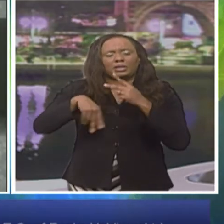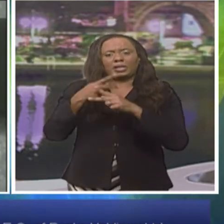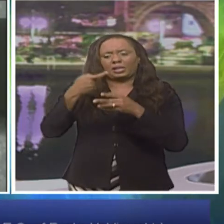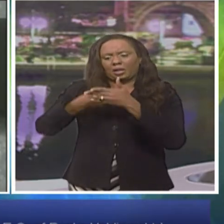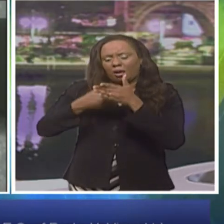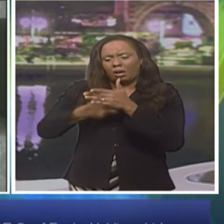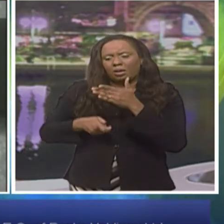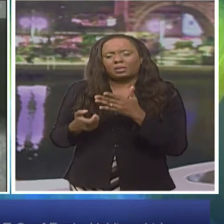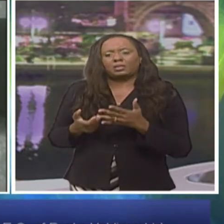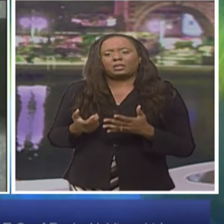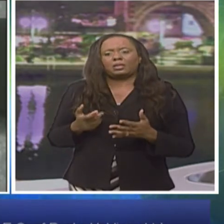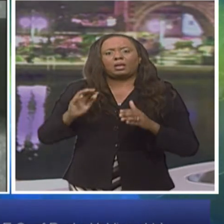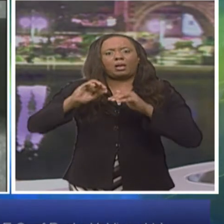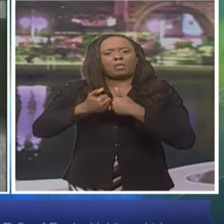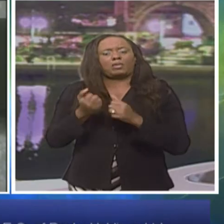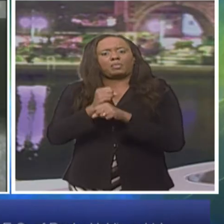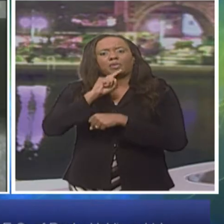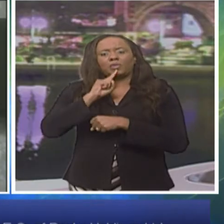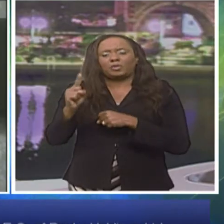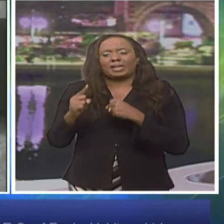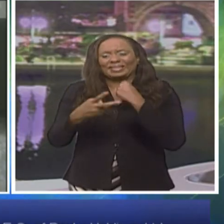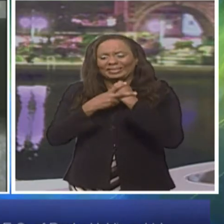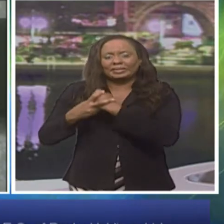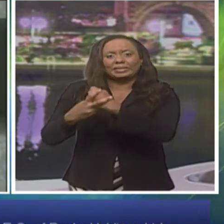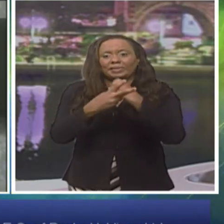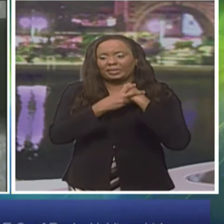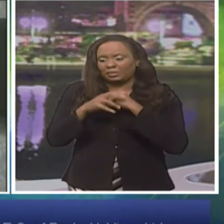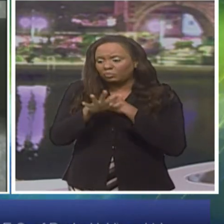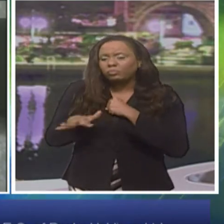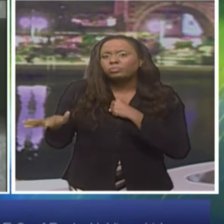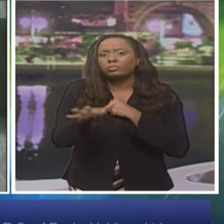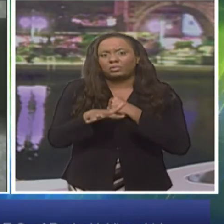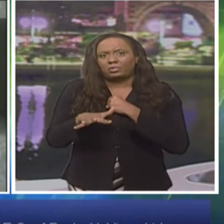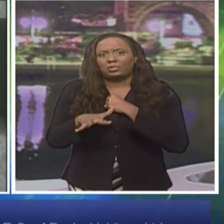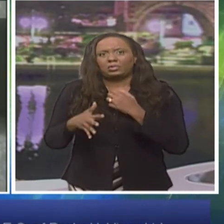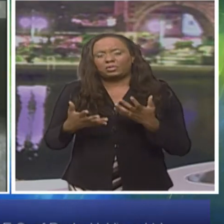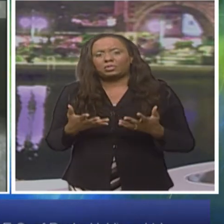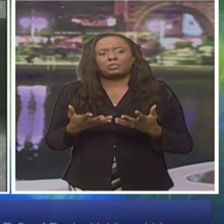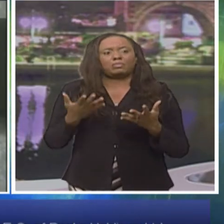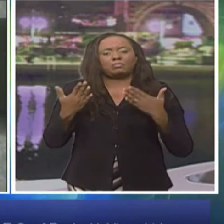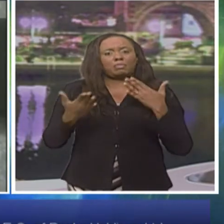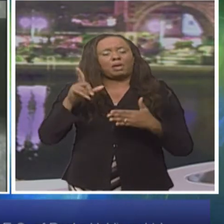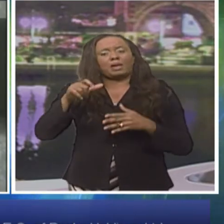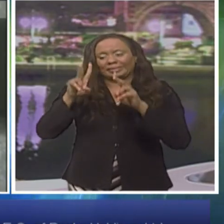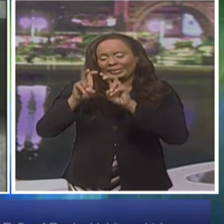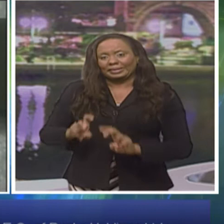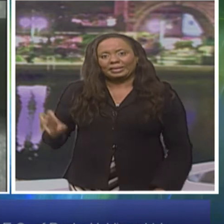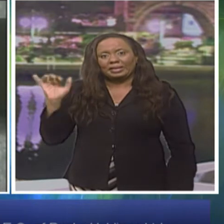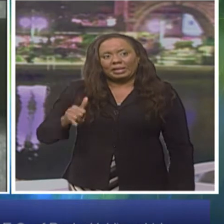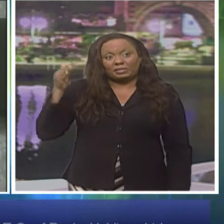can cushion the costs that they incur. Big cost is feed, so that might be another avenue that they may want to look at going down the